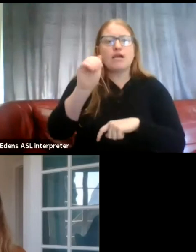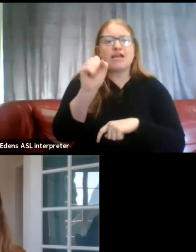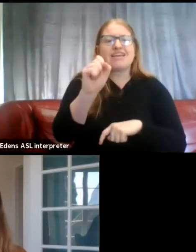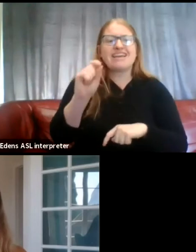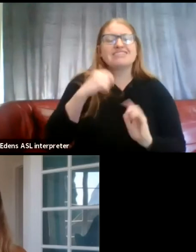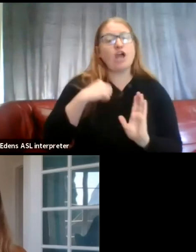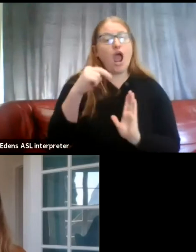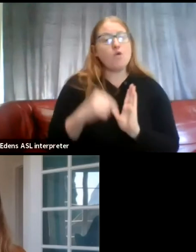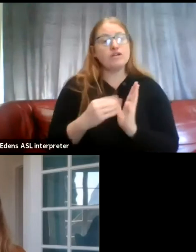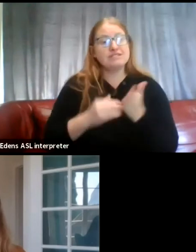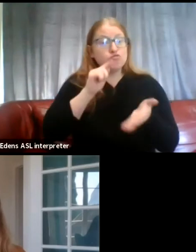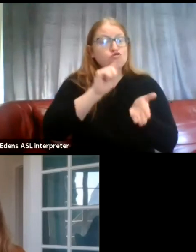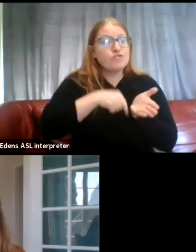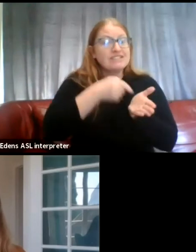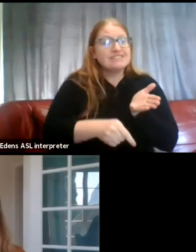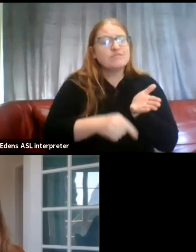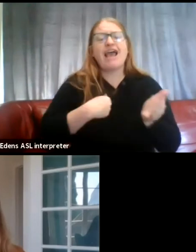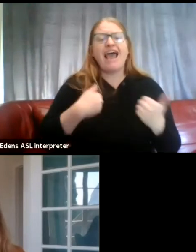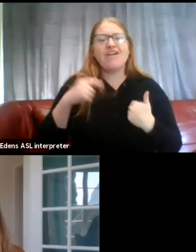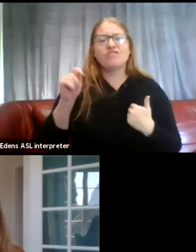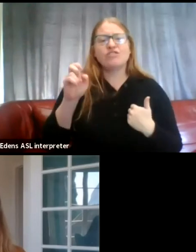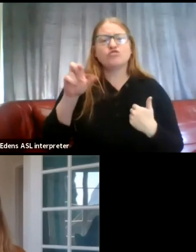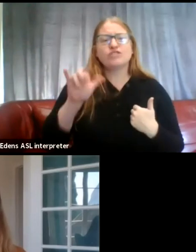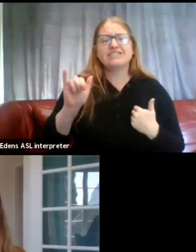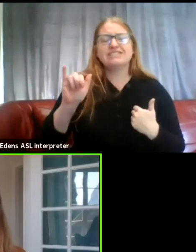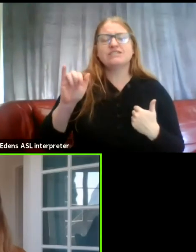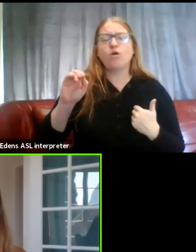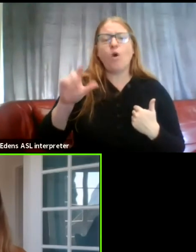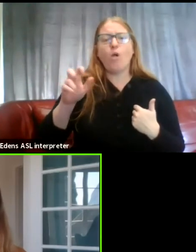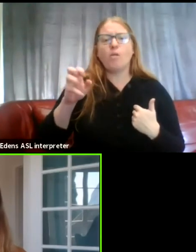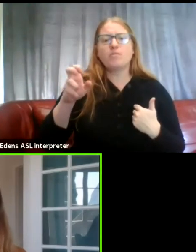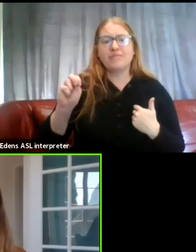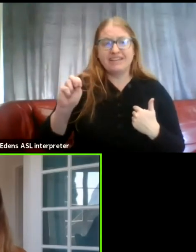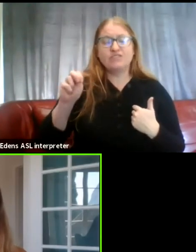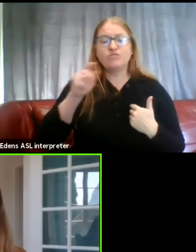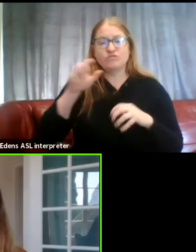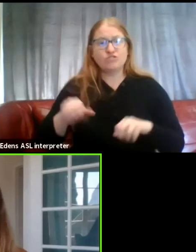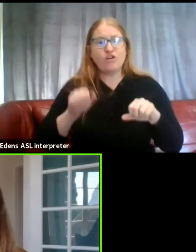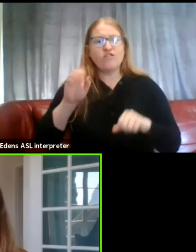them having Tracy Ullman play Betty Friedan on Mrs. America.